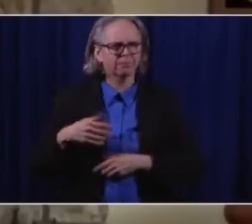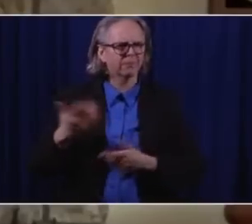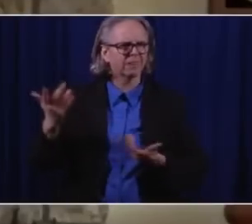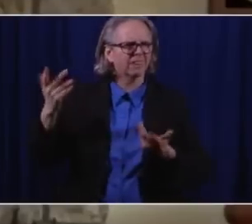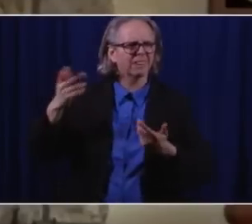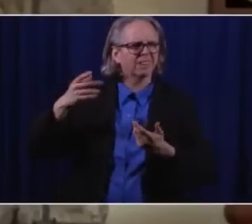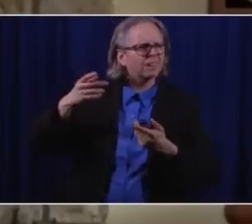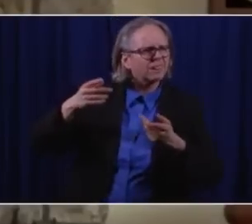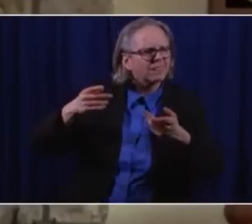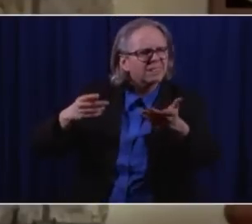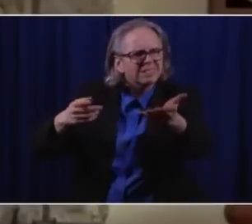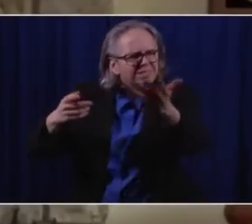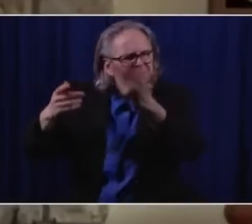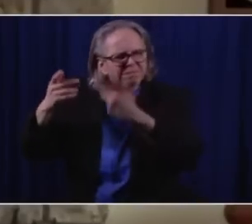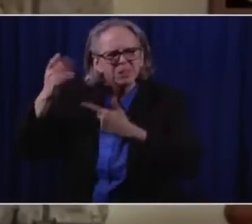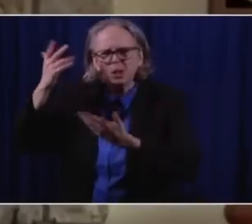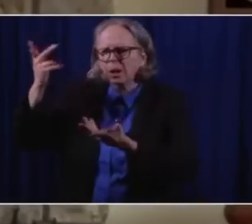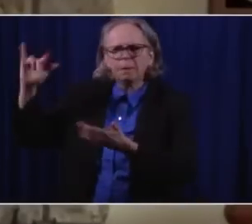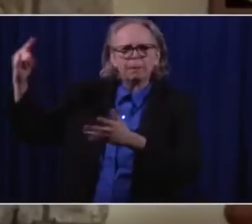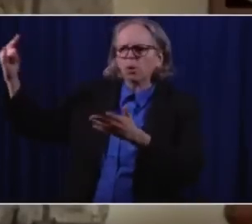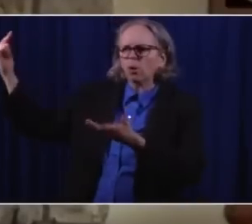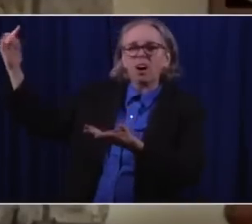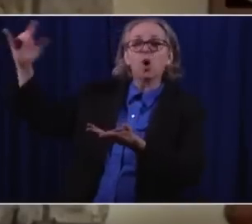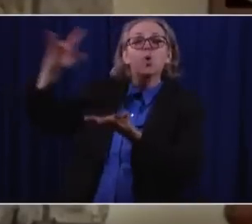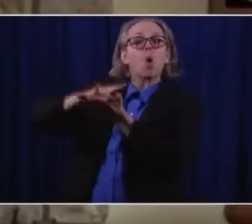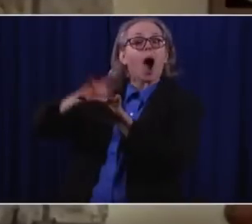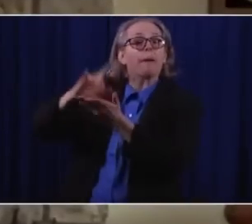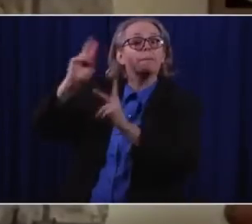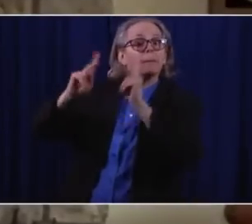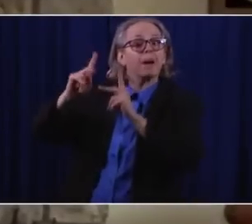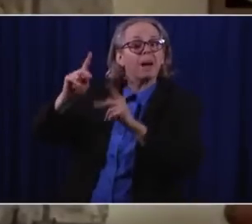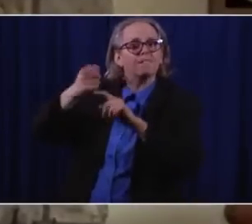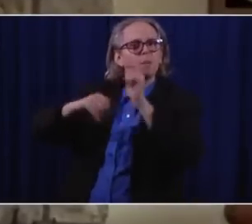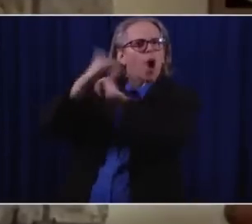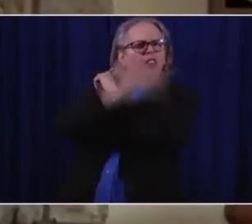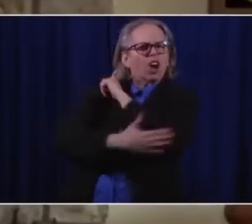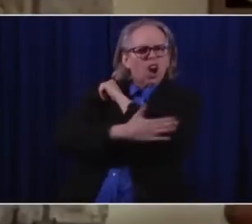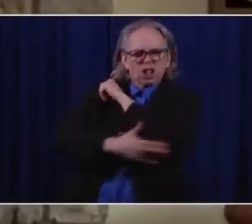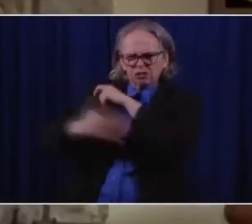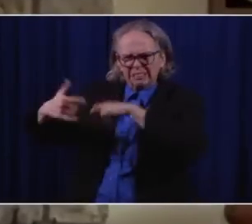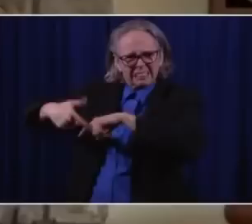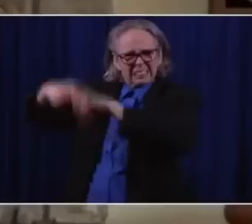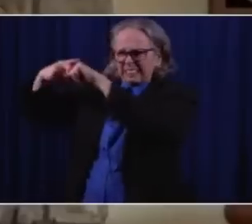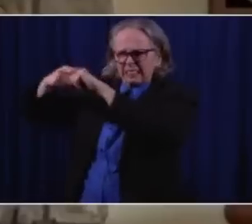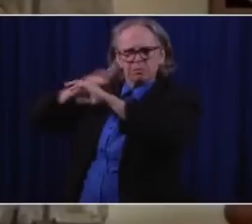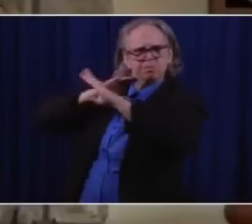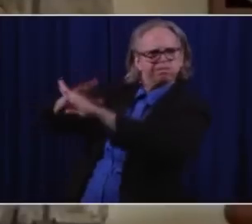Wuhan, China, in order to slow the spread of COVID-19 to the United States.